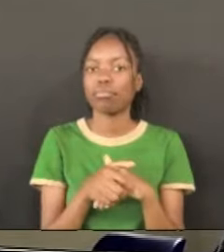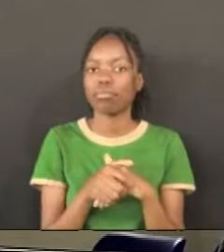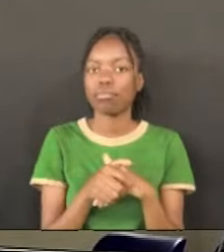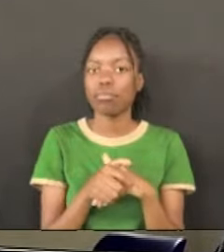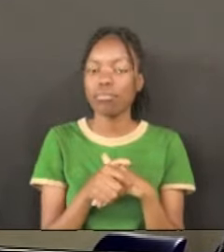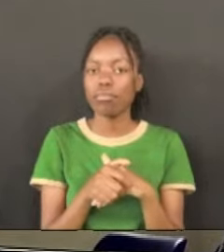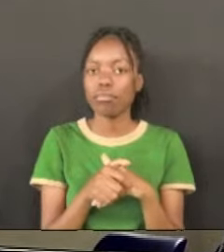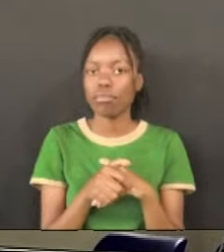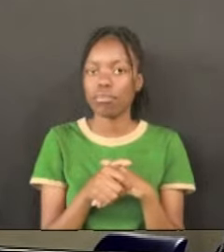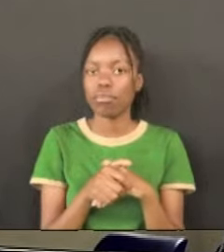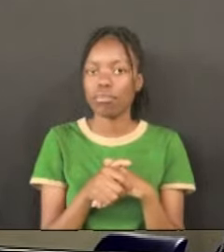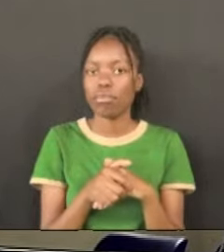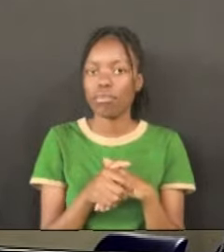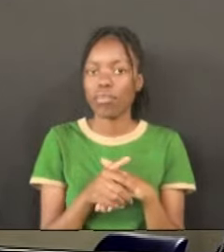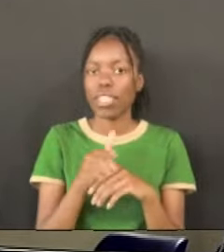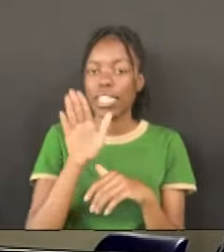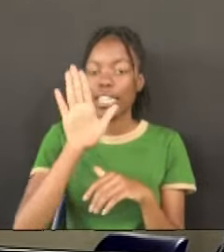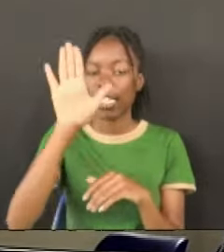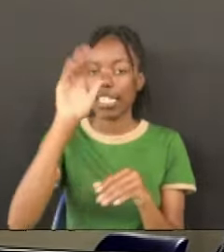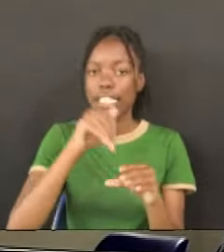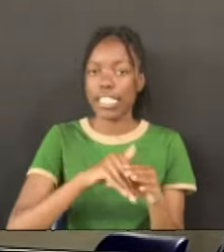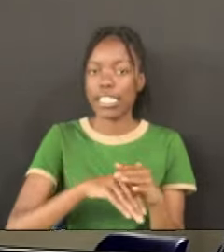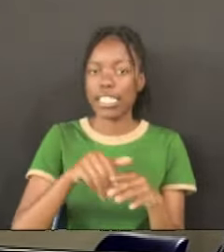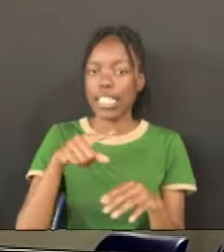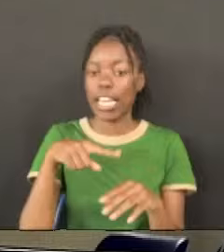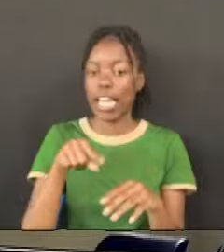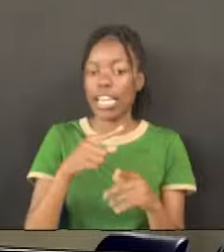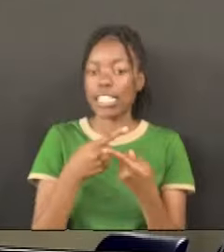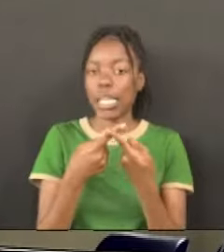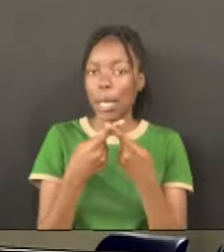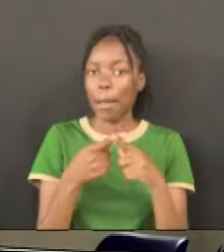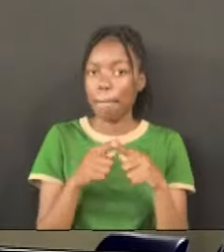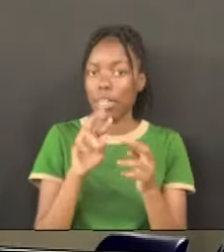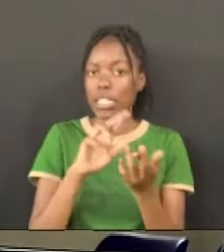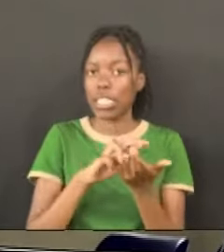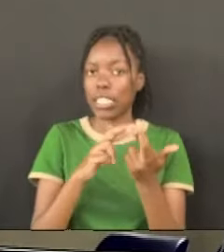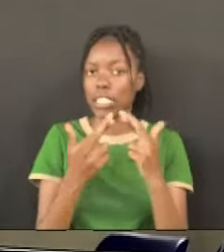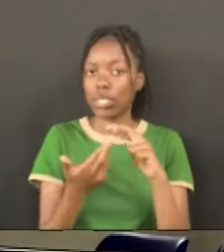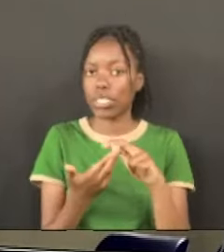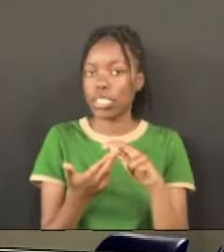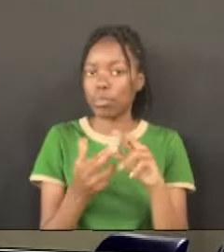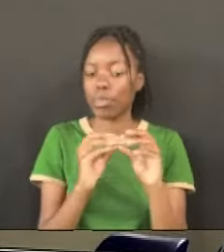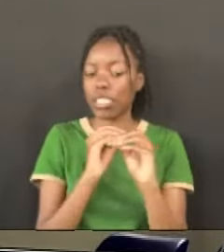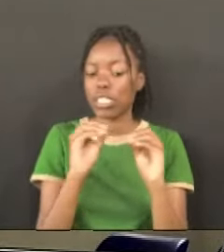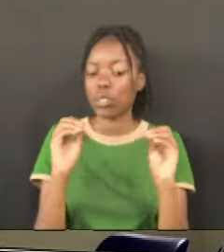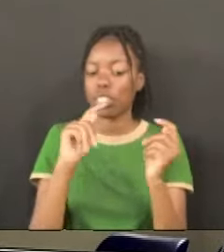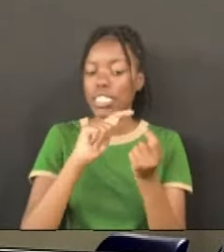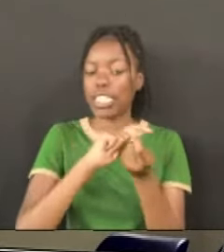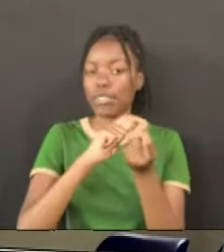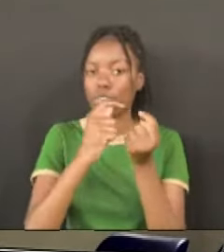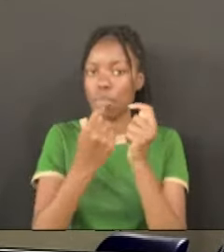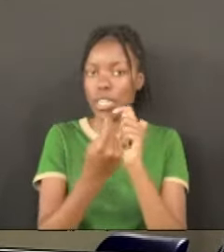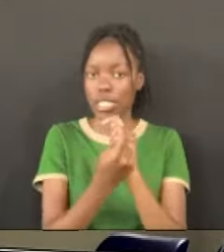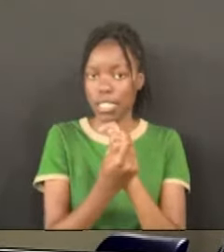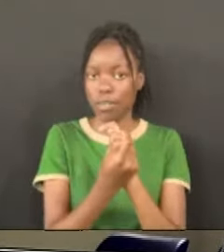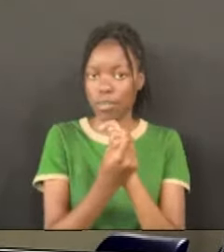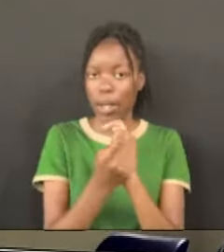He is in us, but the relationship is not transformative.